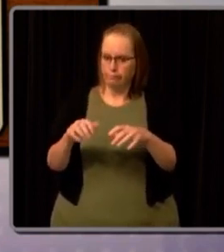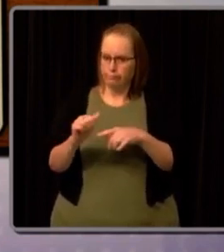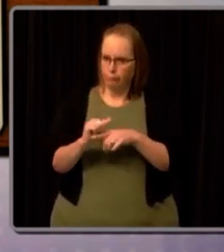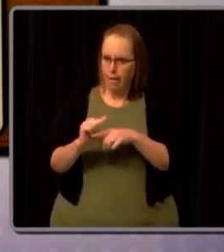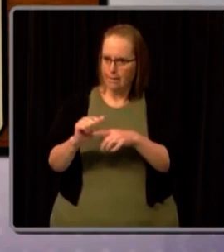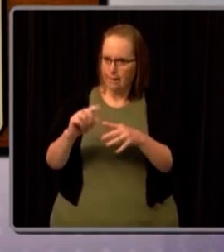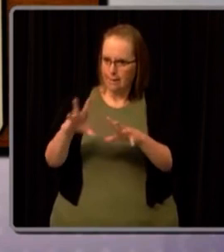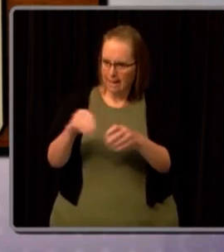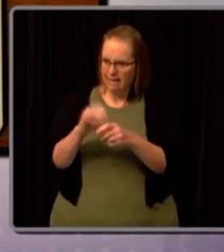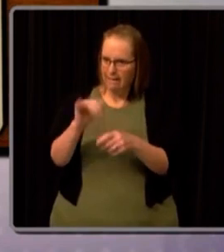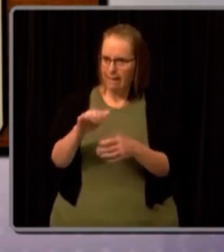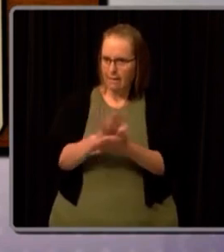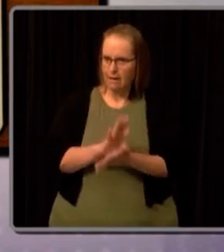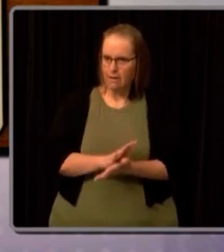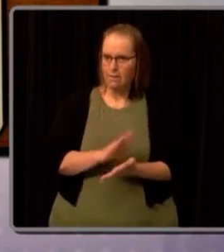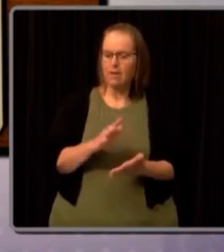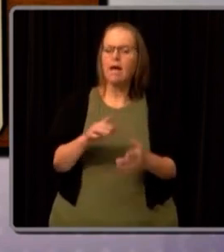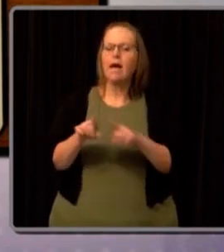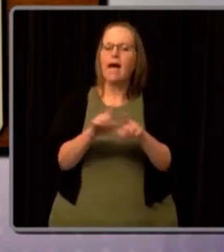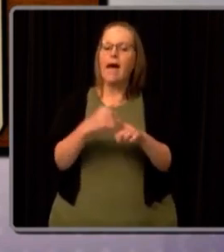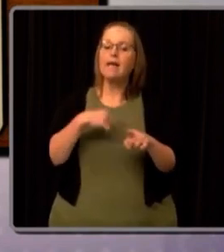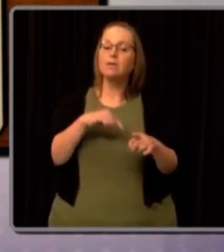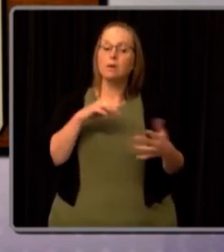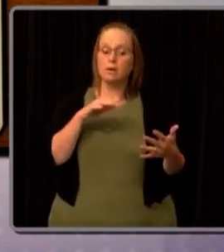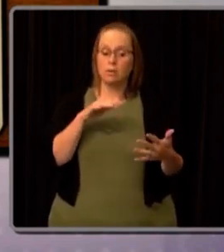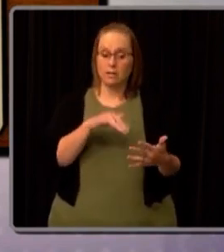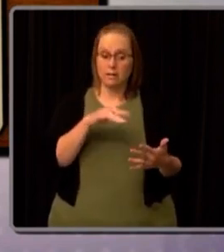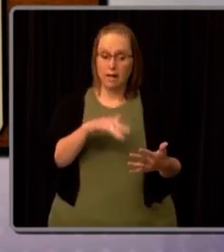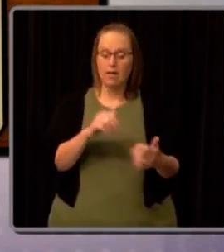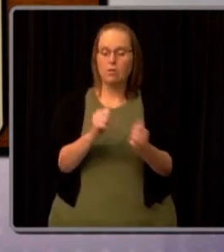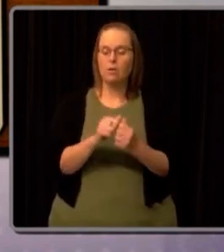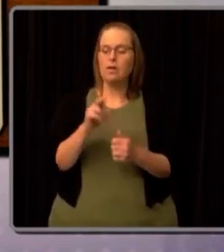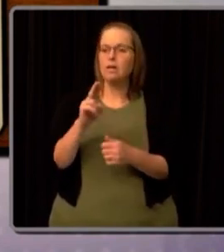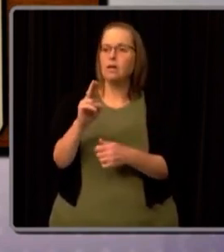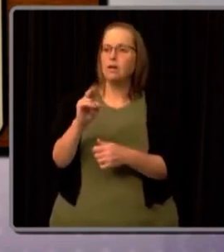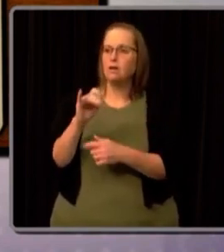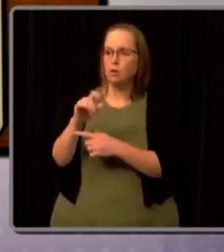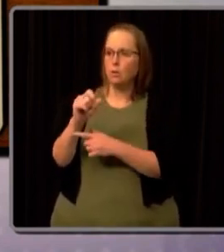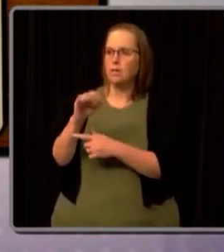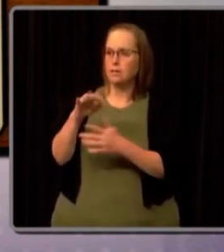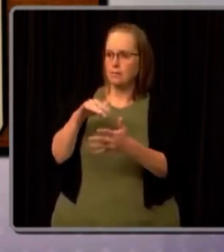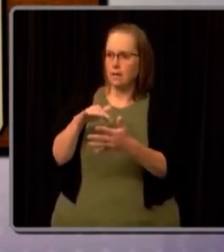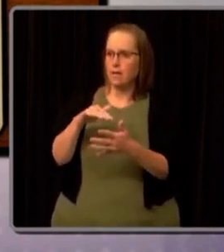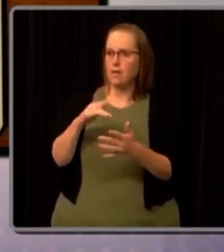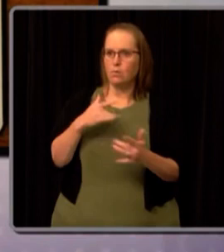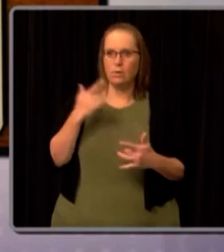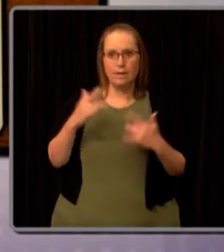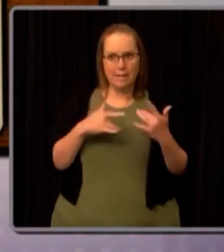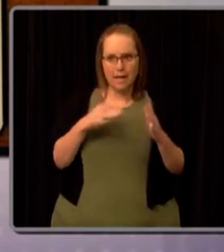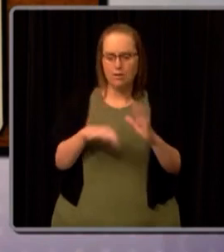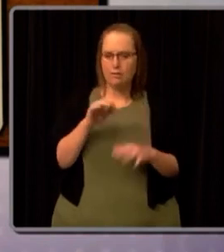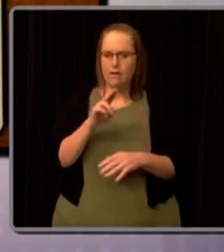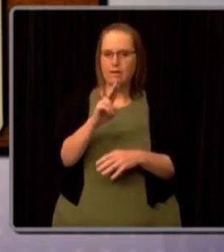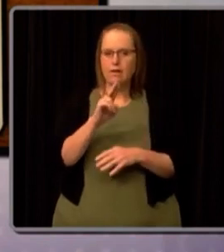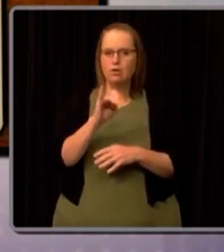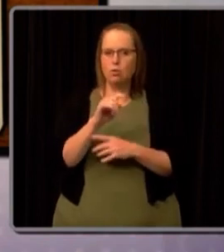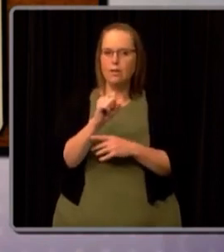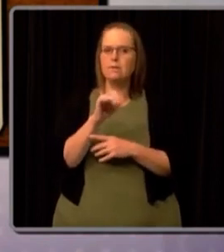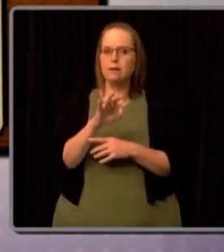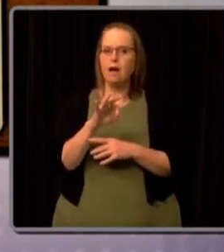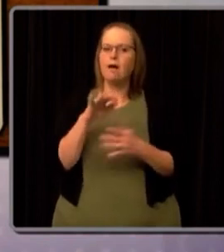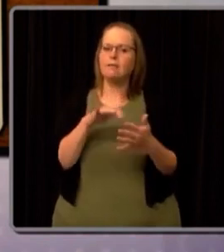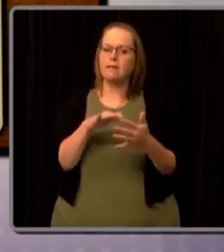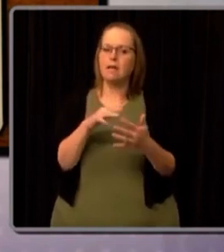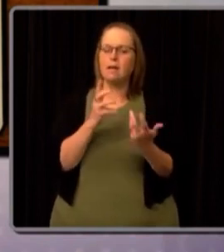the evidence-based practices, again, with units of study, we were excited to find that units of study meets many, many